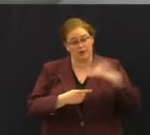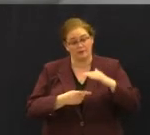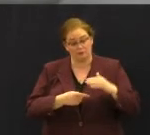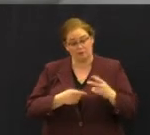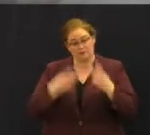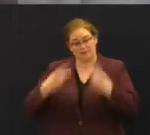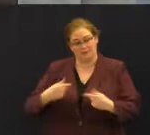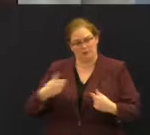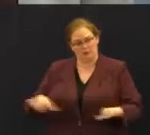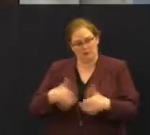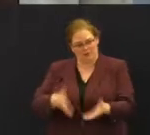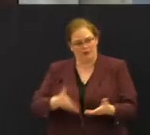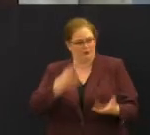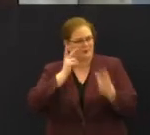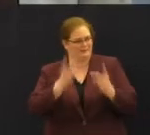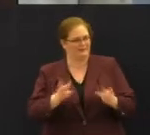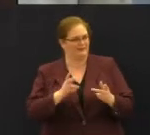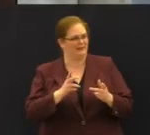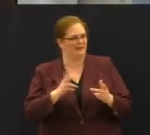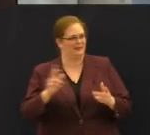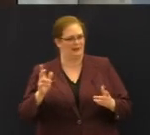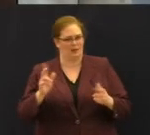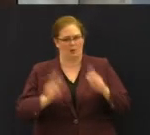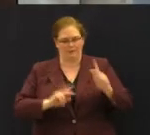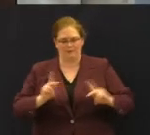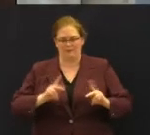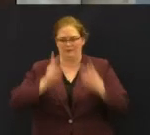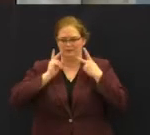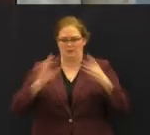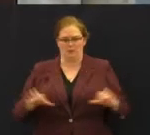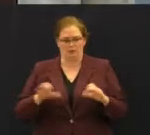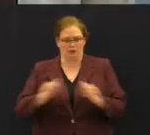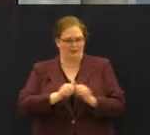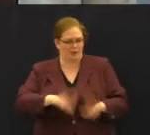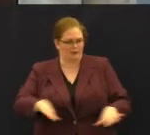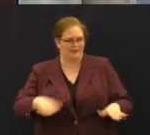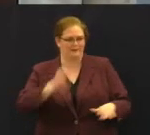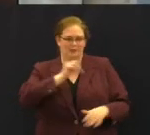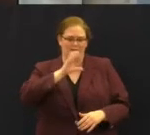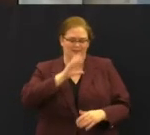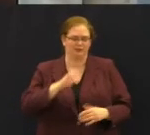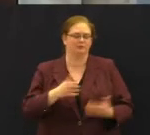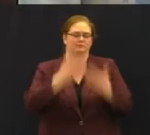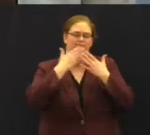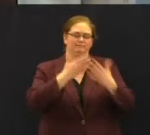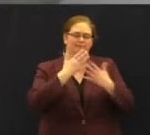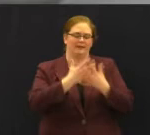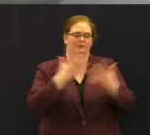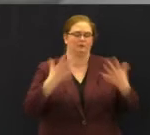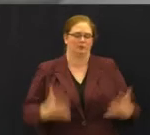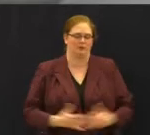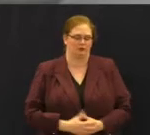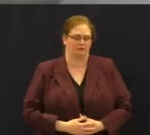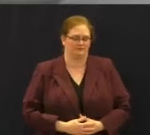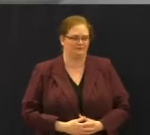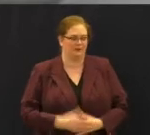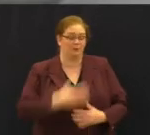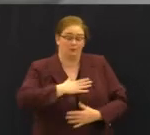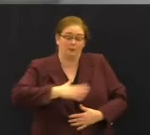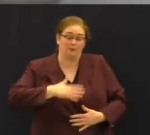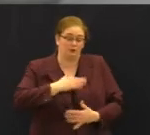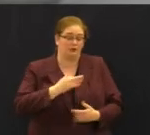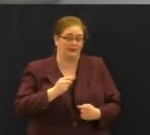there, so you can see our people, see what we do with our kids and our seniors. So thank you so much, and we appreciate